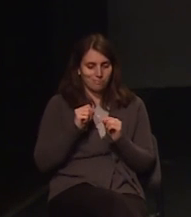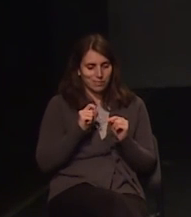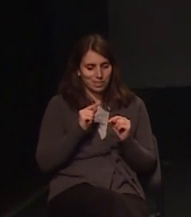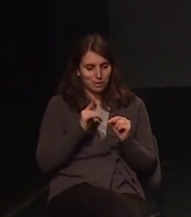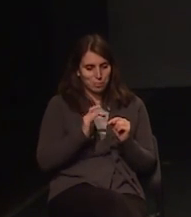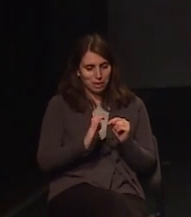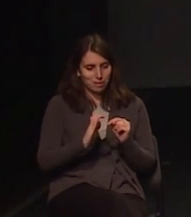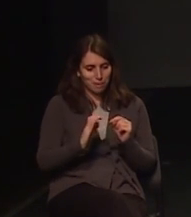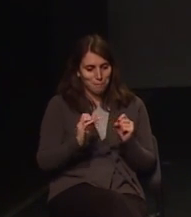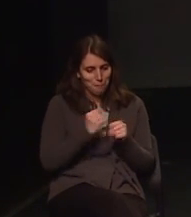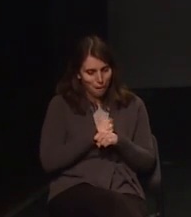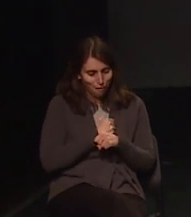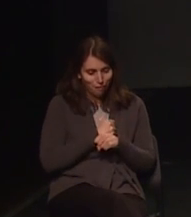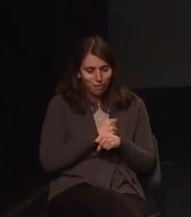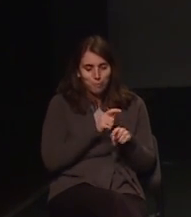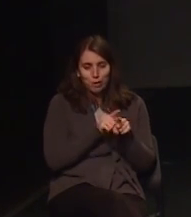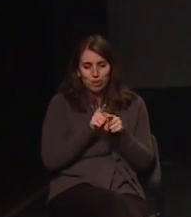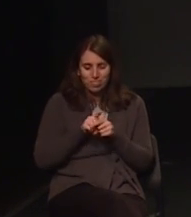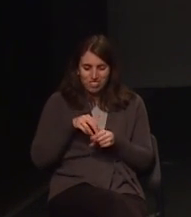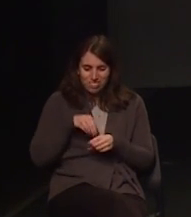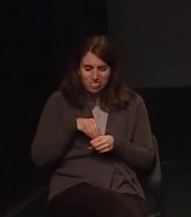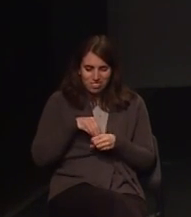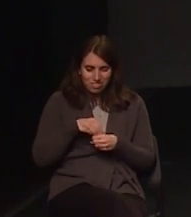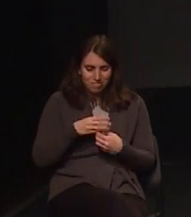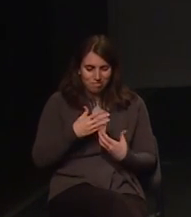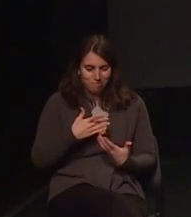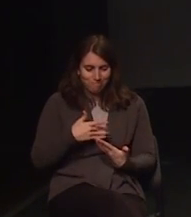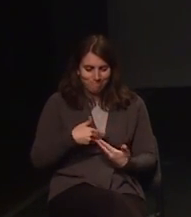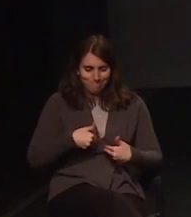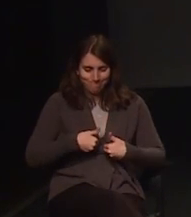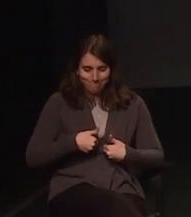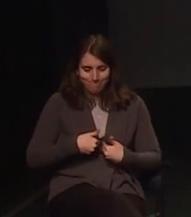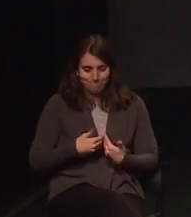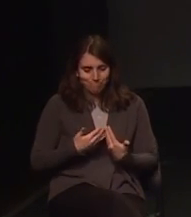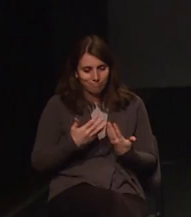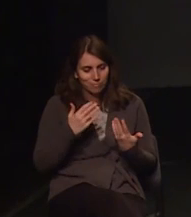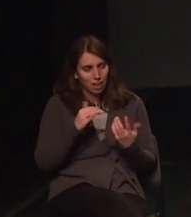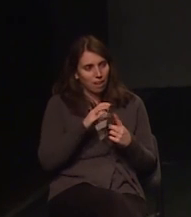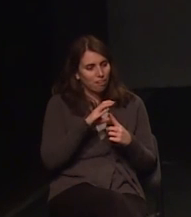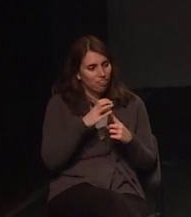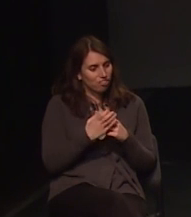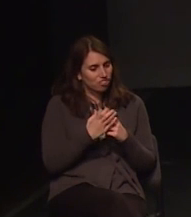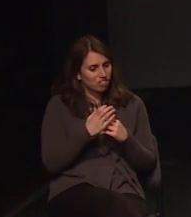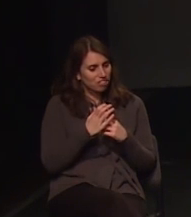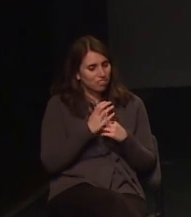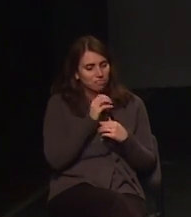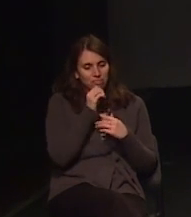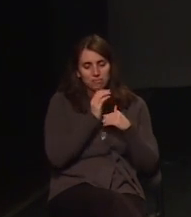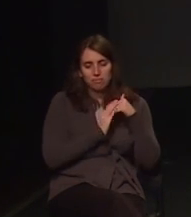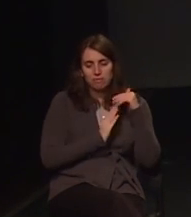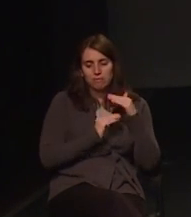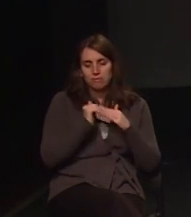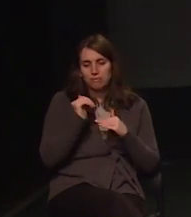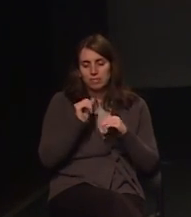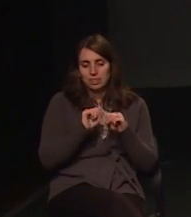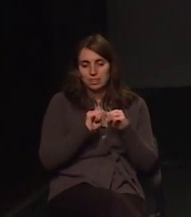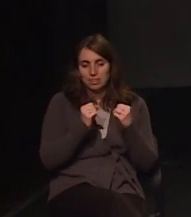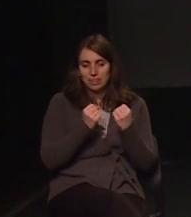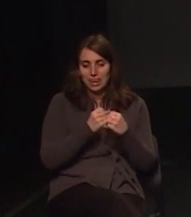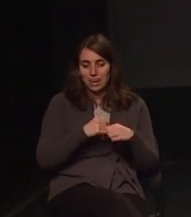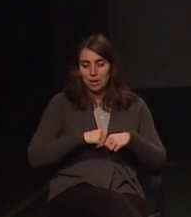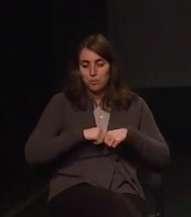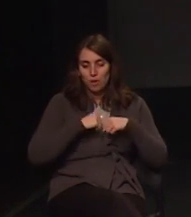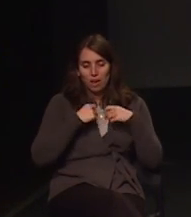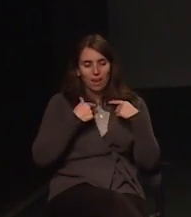that lies within a cultural discomfort or norm where this society prides itself on being thin